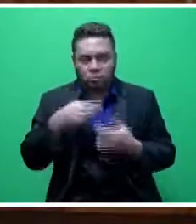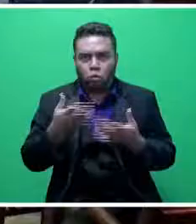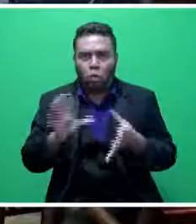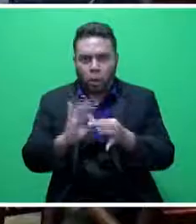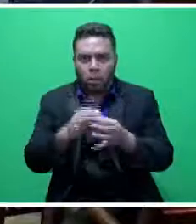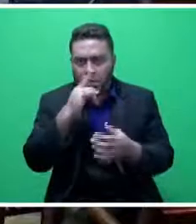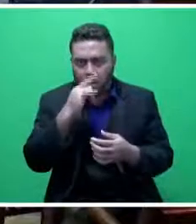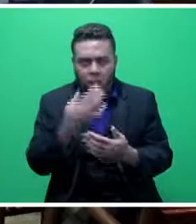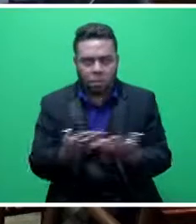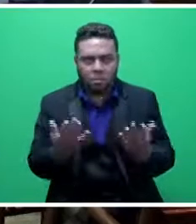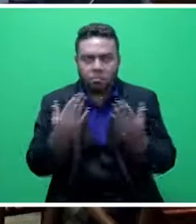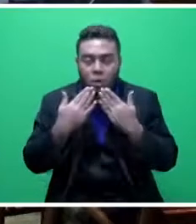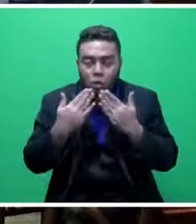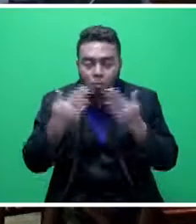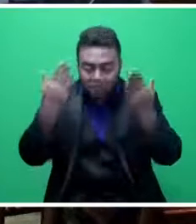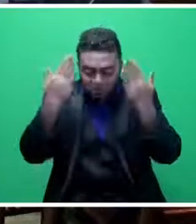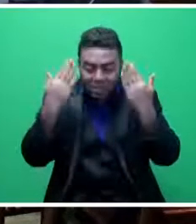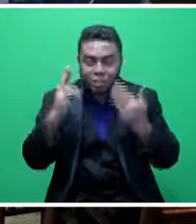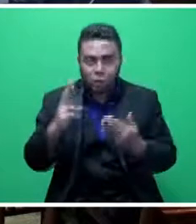sir.